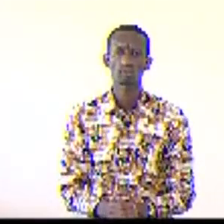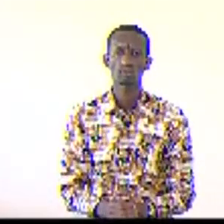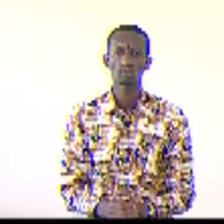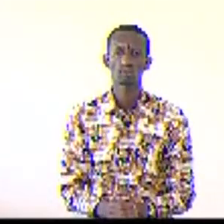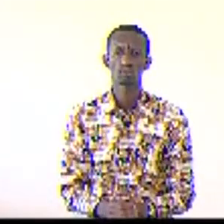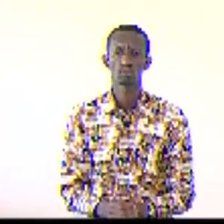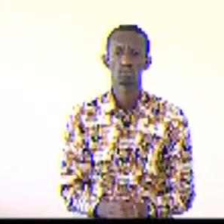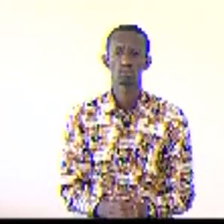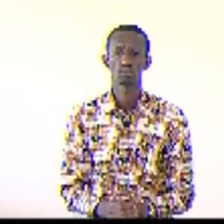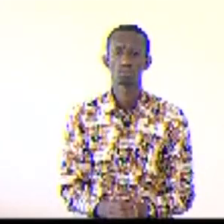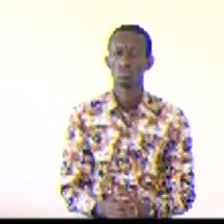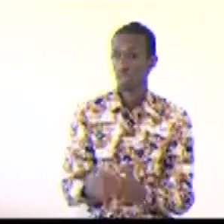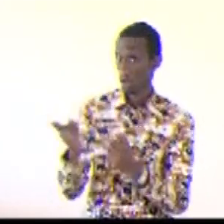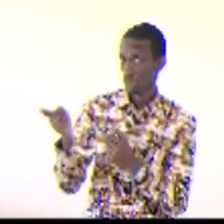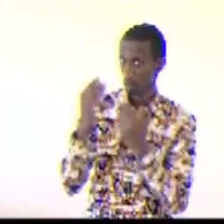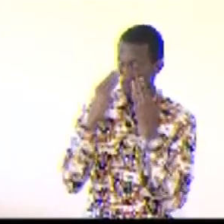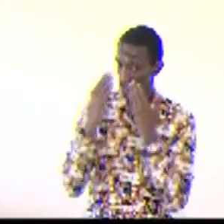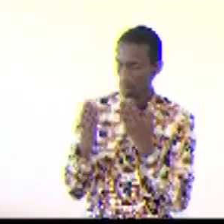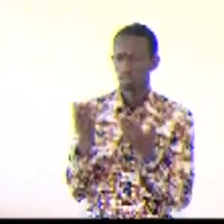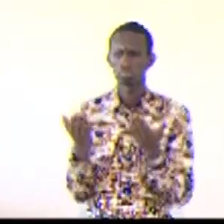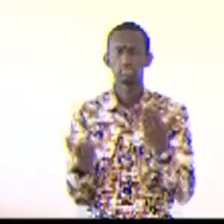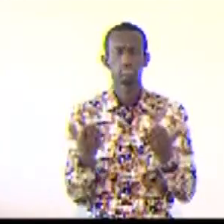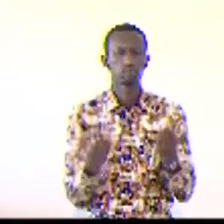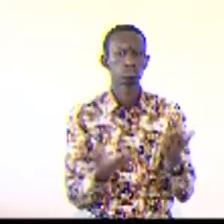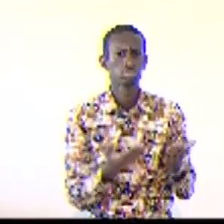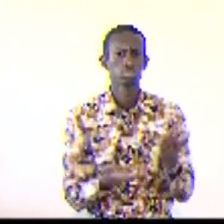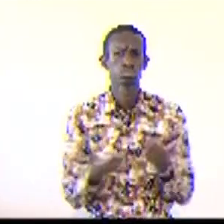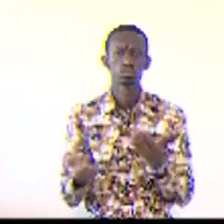of rates of reactions.